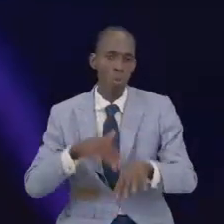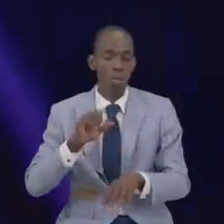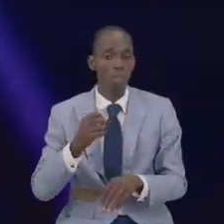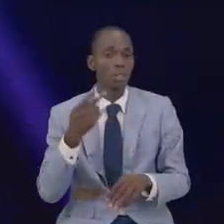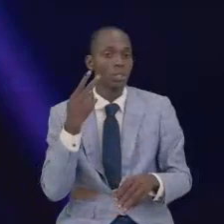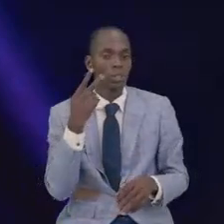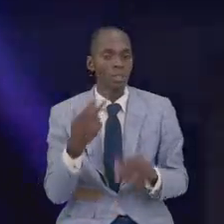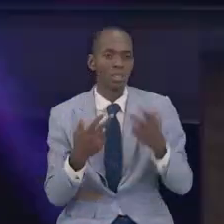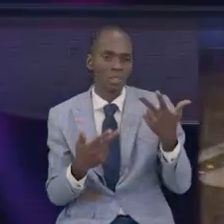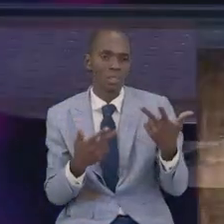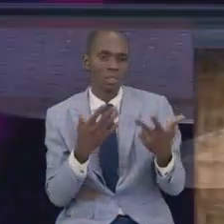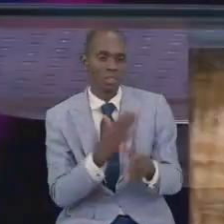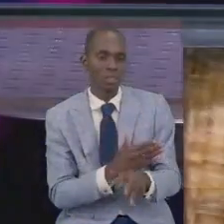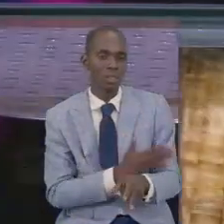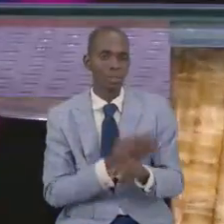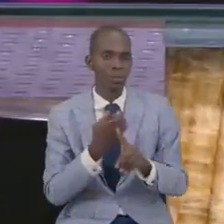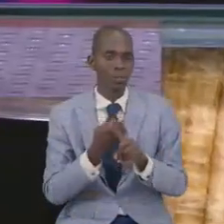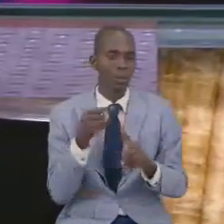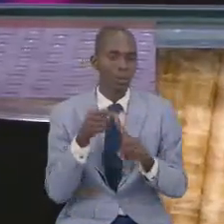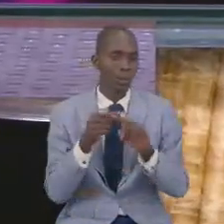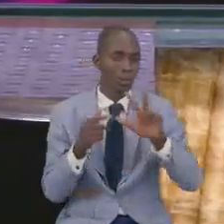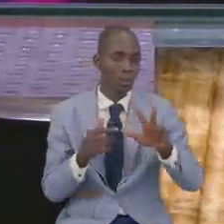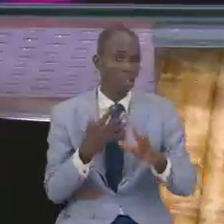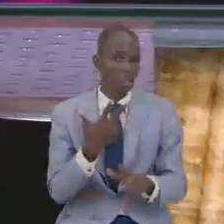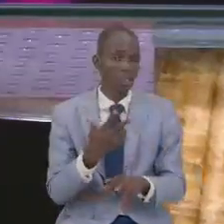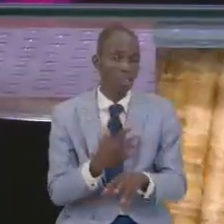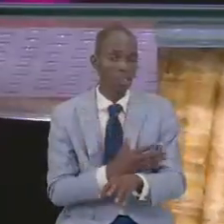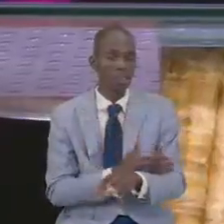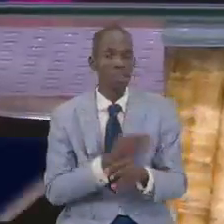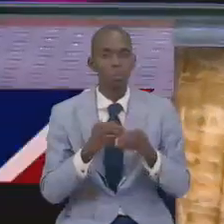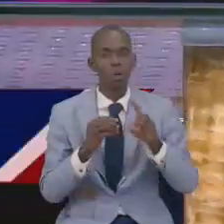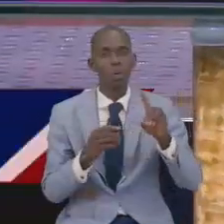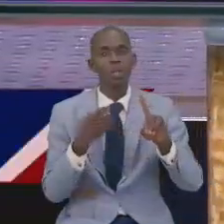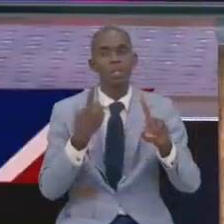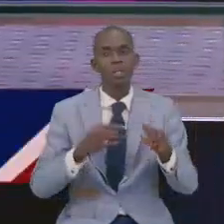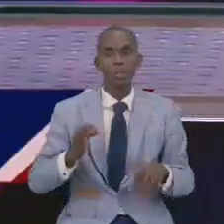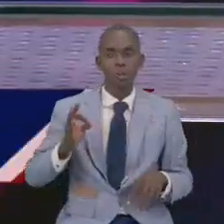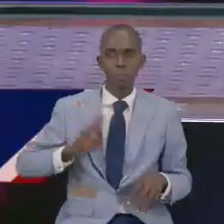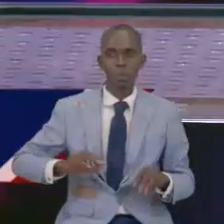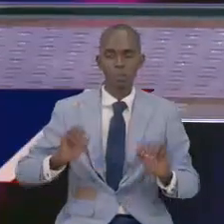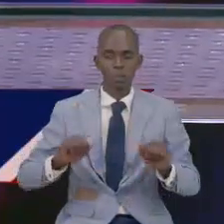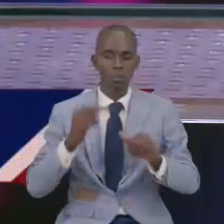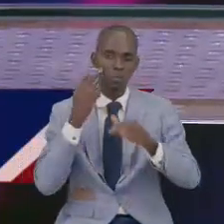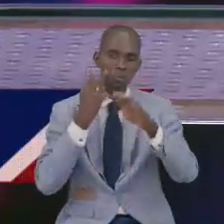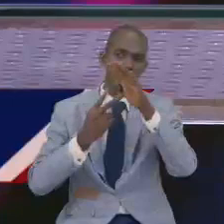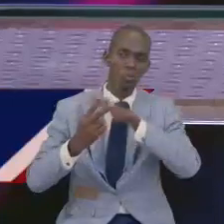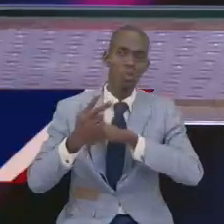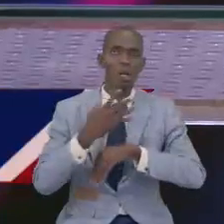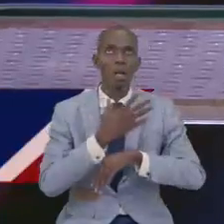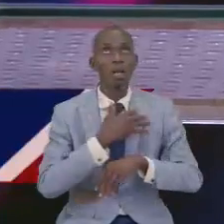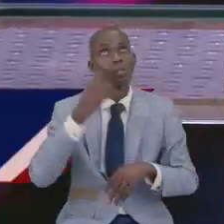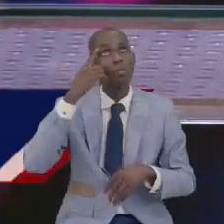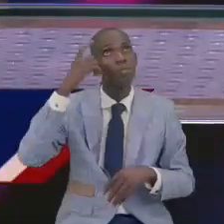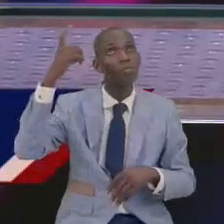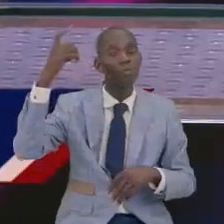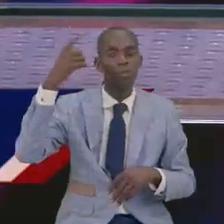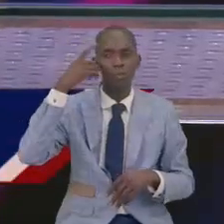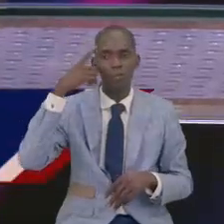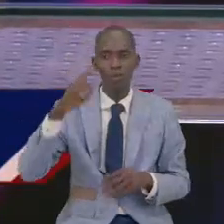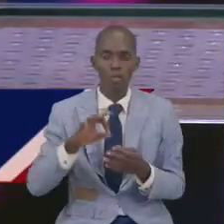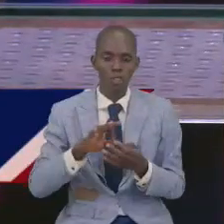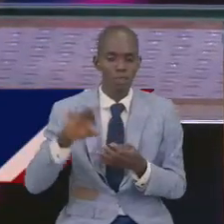here. Three things. Number one, the profitable vision and dream for